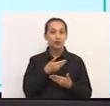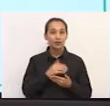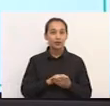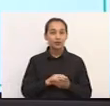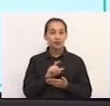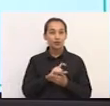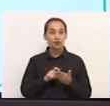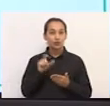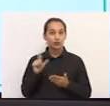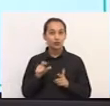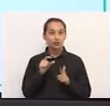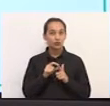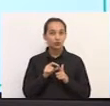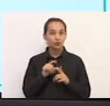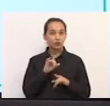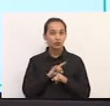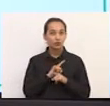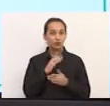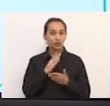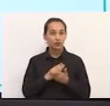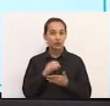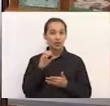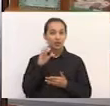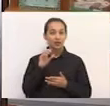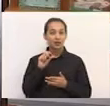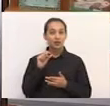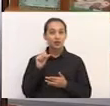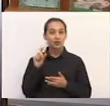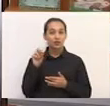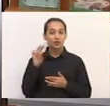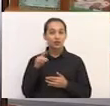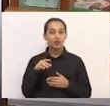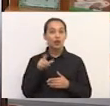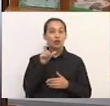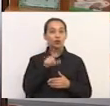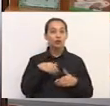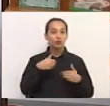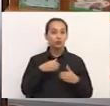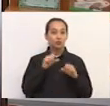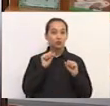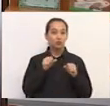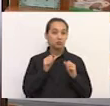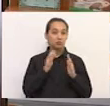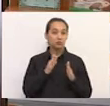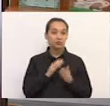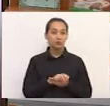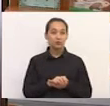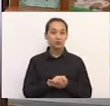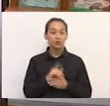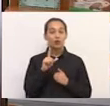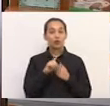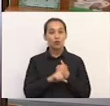bo'lami? Ajdahor odamga salom beradimi? Demak, mana shu oxirgi misralarga e'tibor beradigan